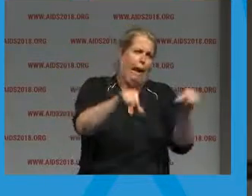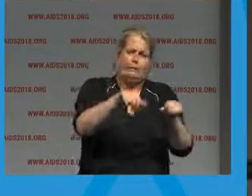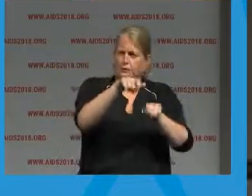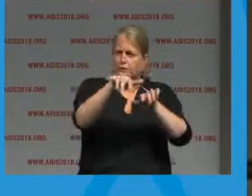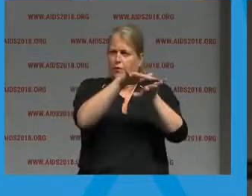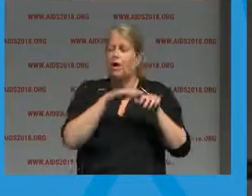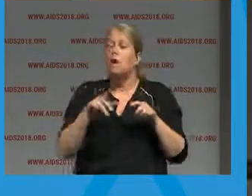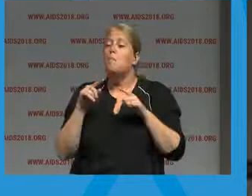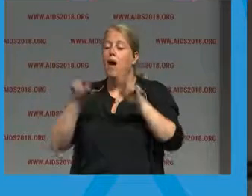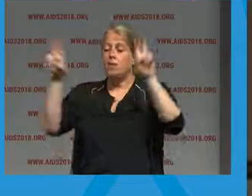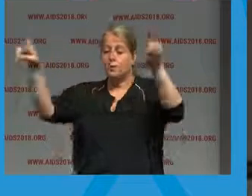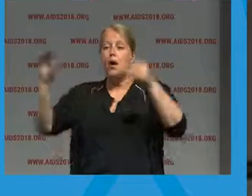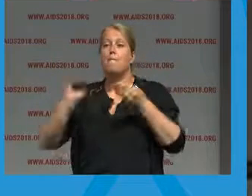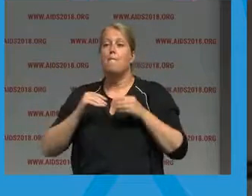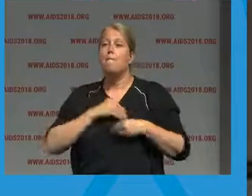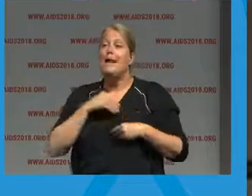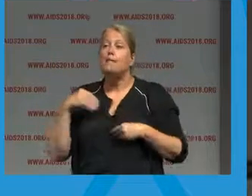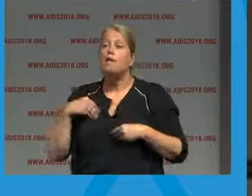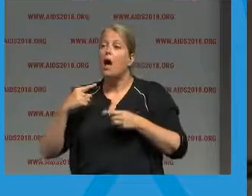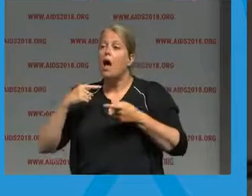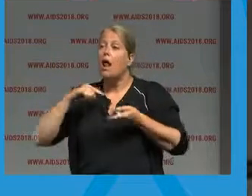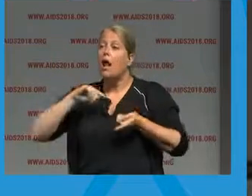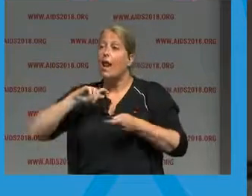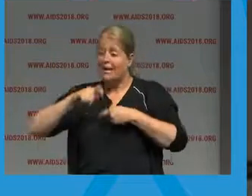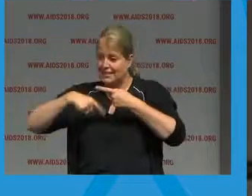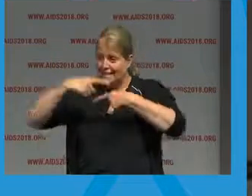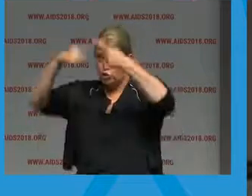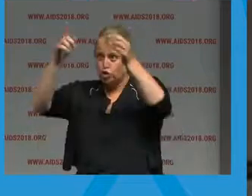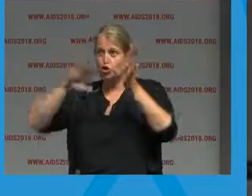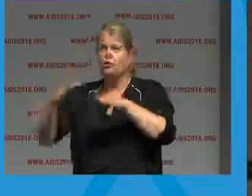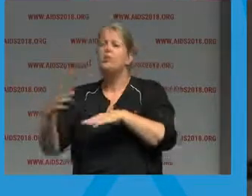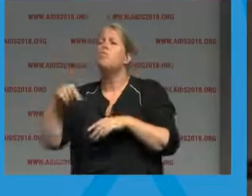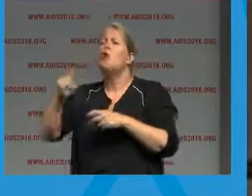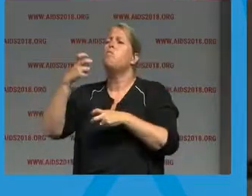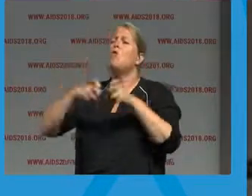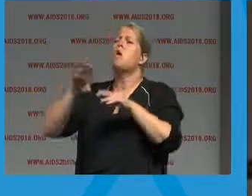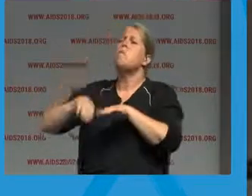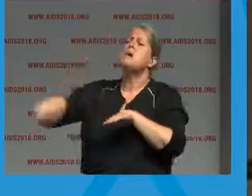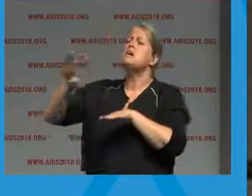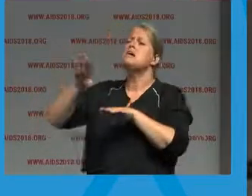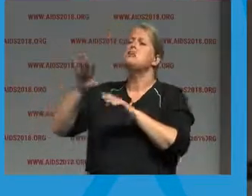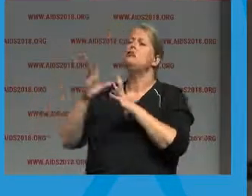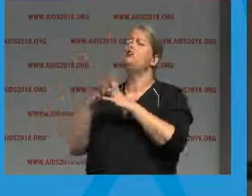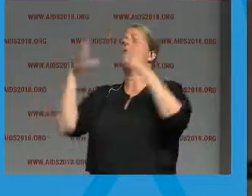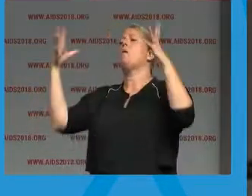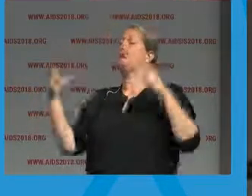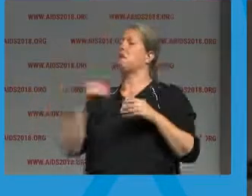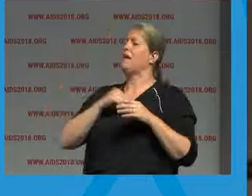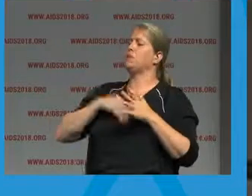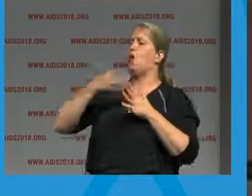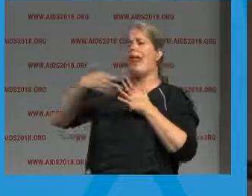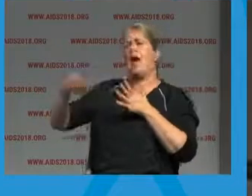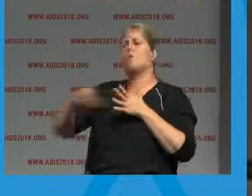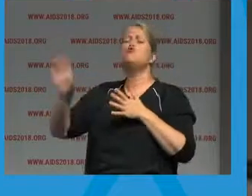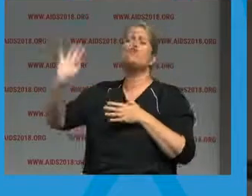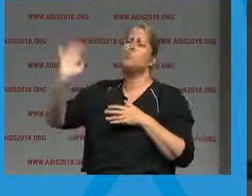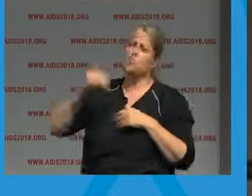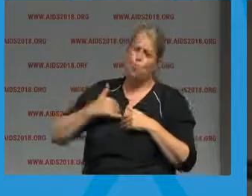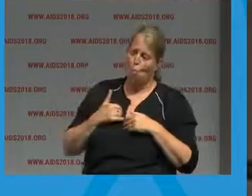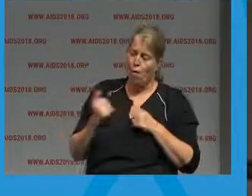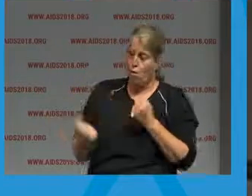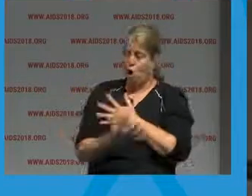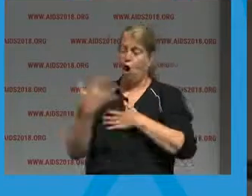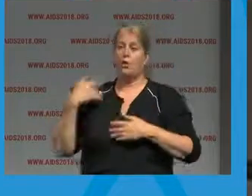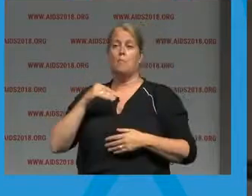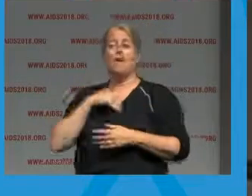medicalization, it's not that the problems are over-medicalized, because a lot of medical doctors and even nurses don't know a